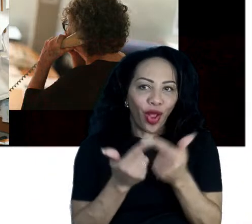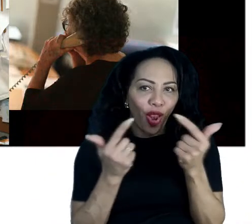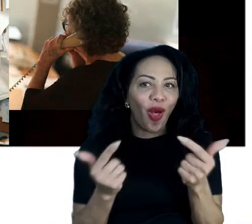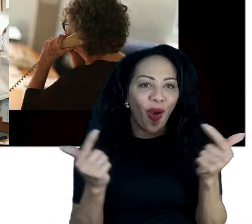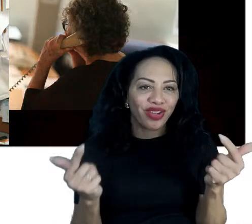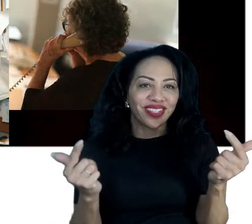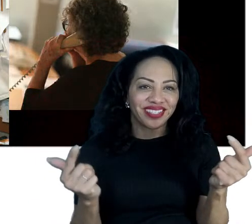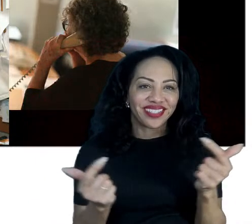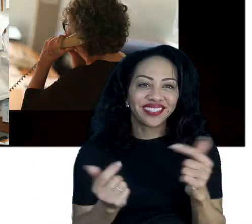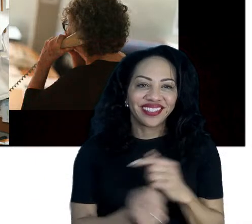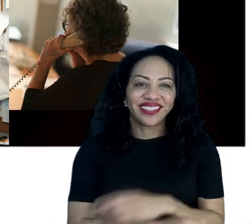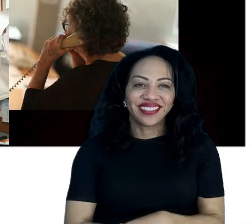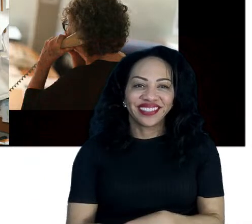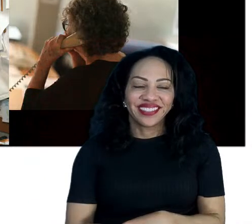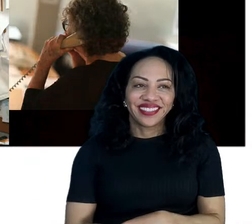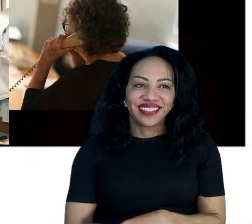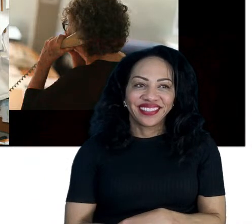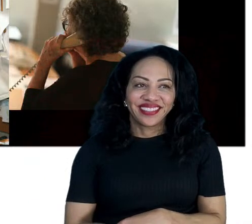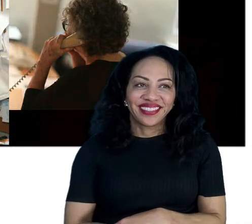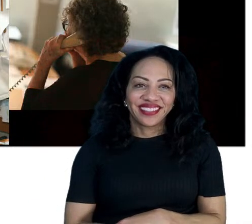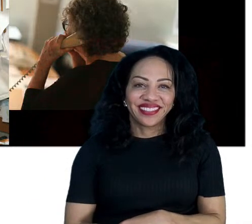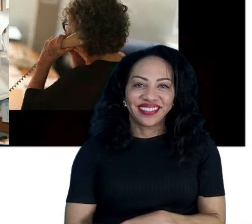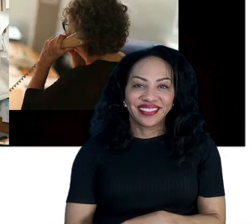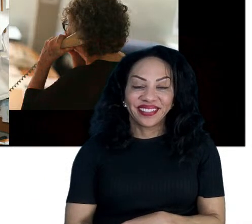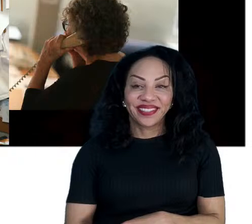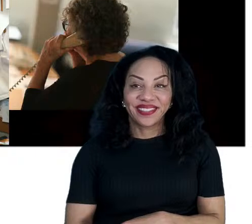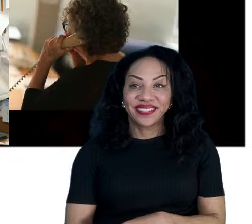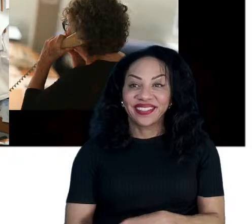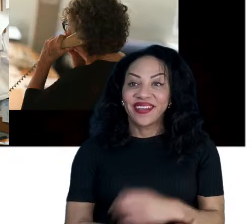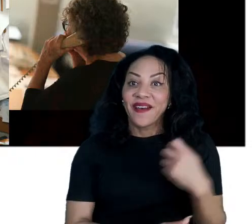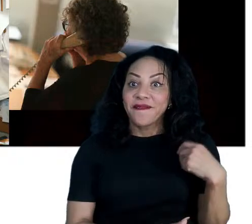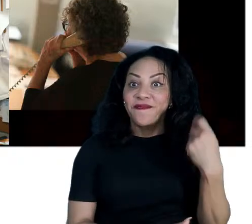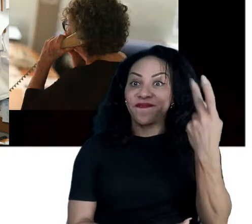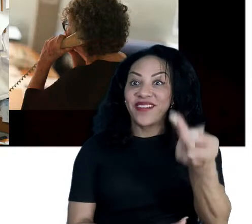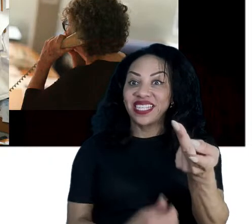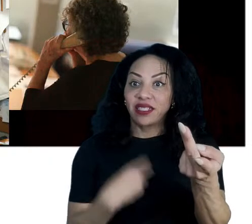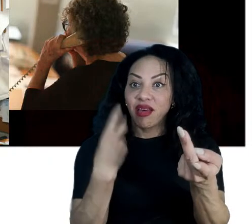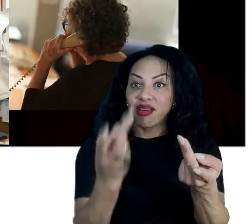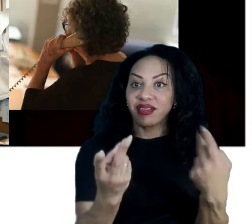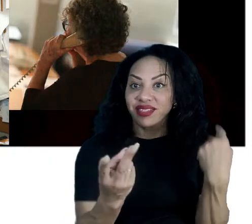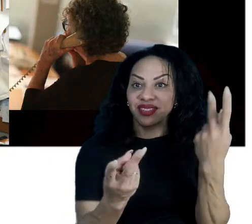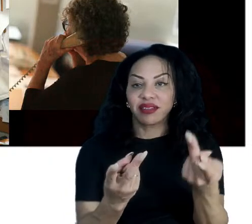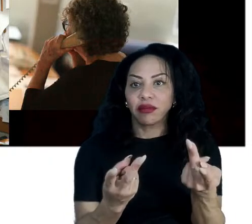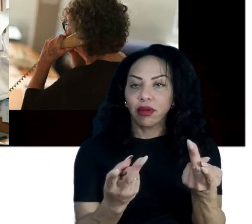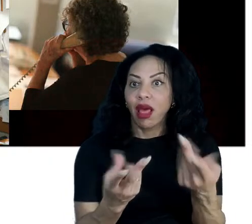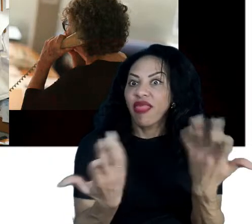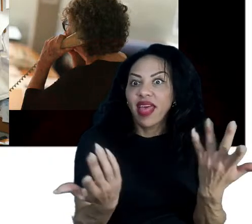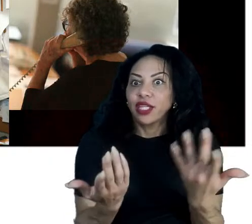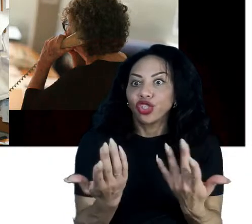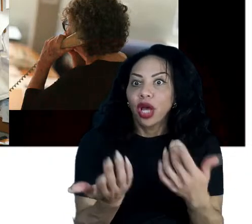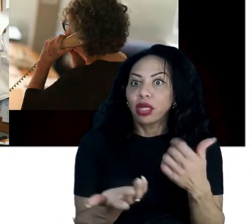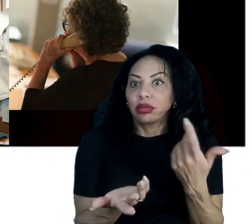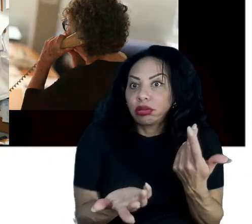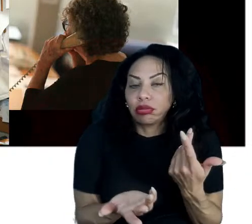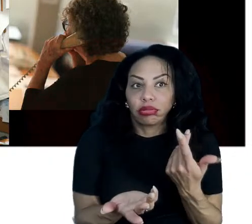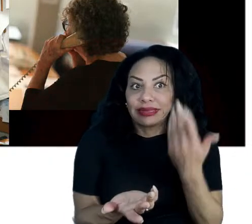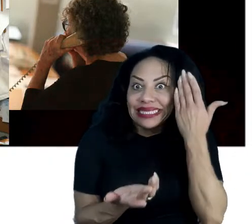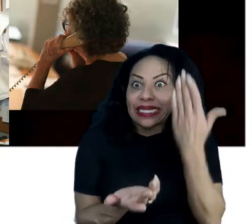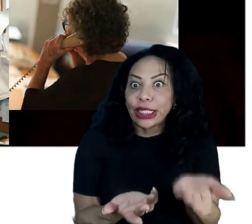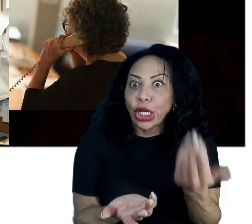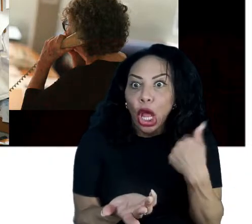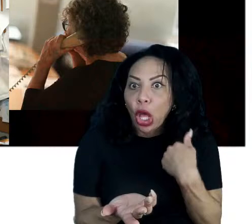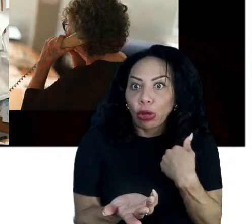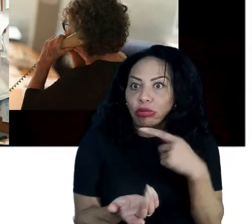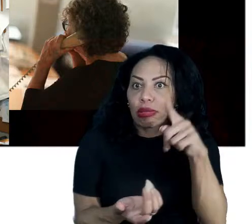I learned that the people that came to this event, some of them didn't know anything about it and just happened on it. They were so drawn in by the